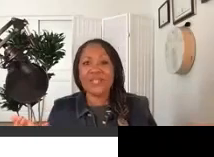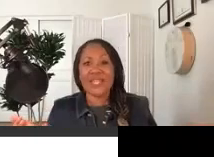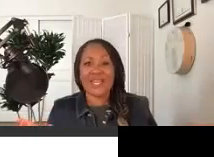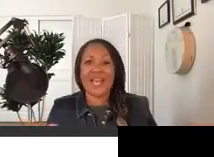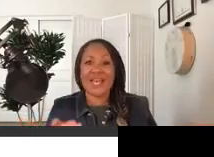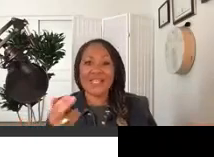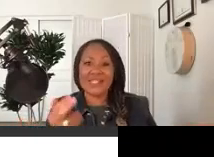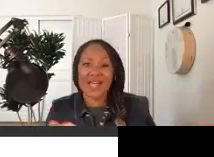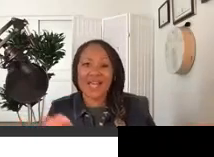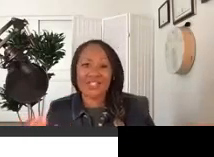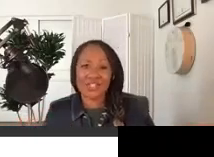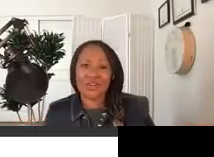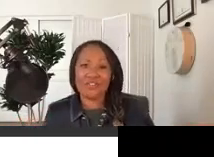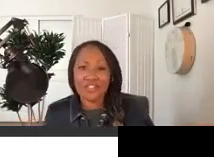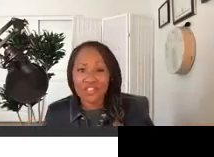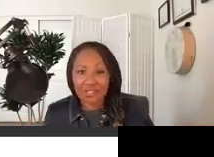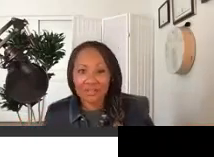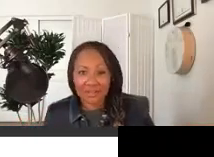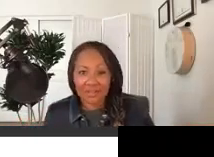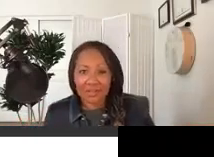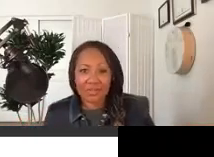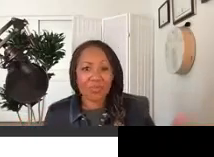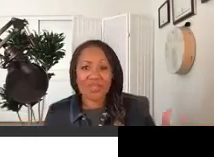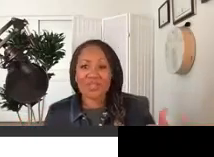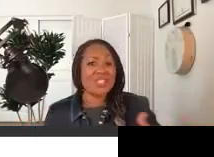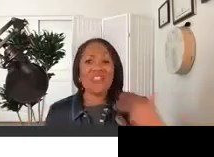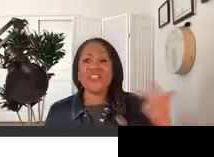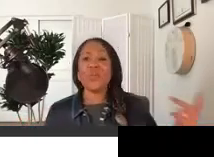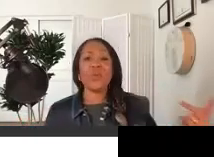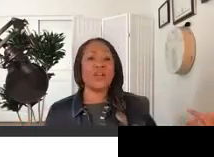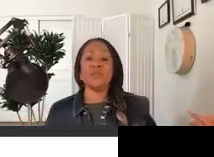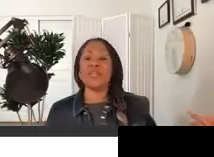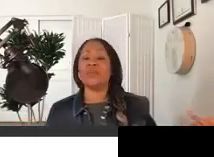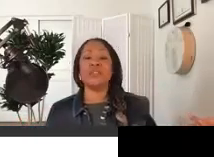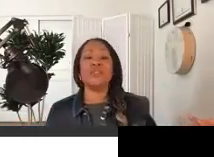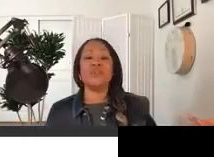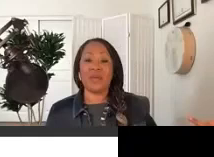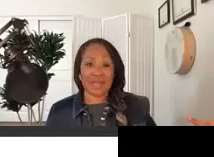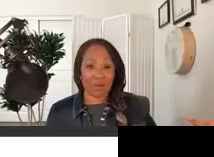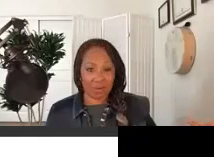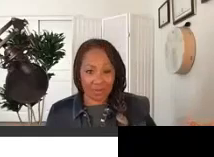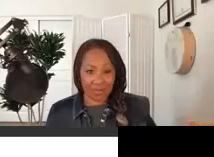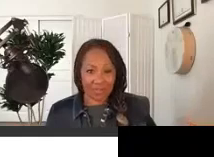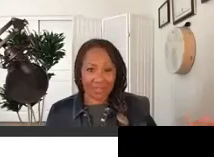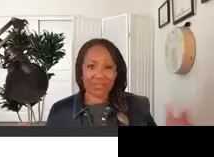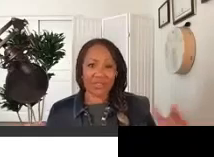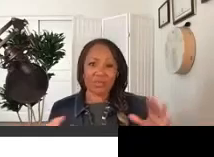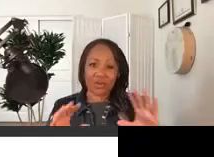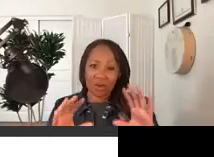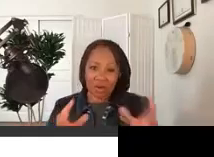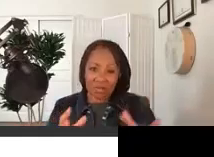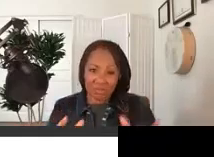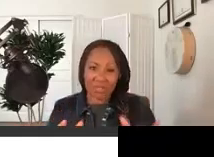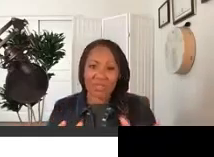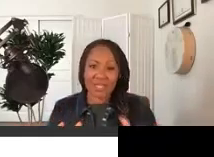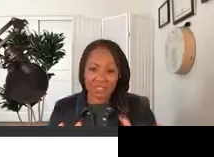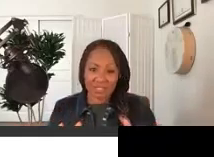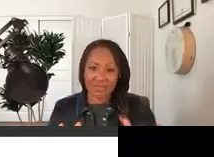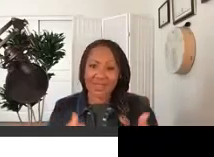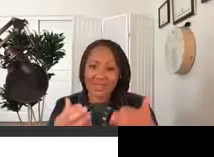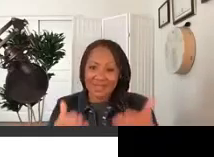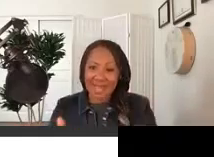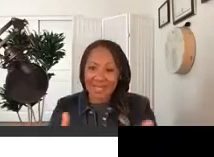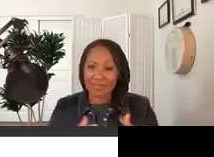template that had a slideshow function. Right. So there's nothing we were going to be able to do to make that work. So there are some